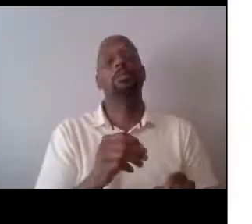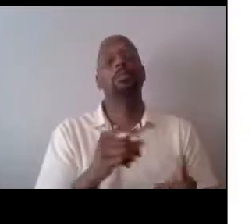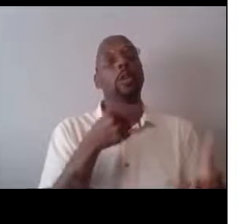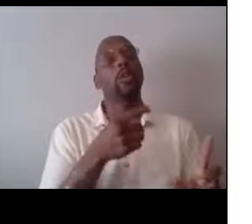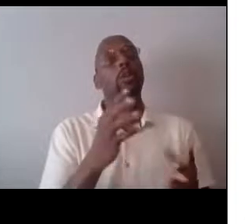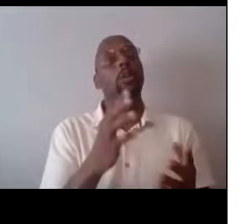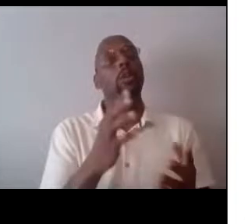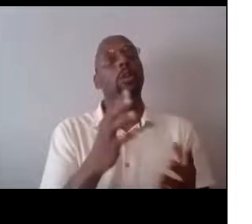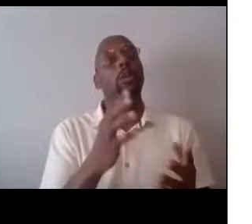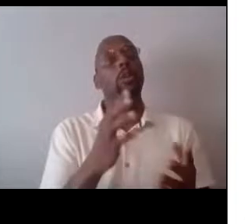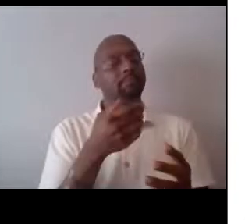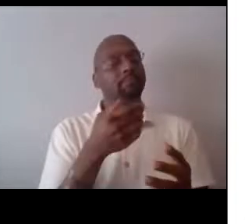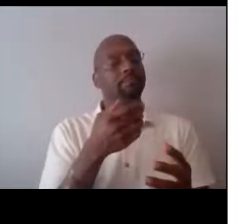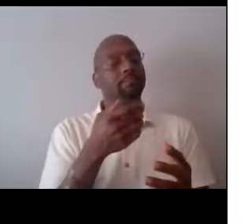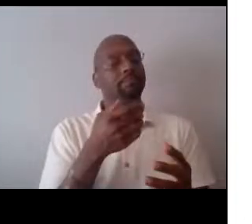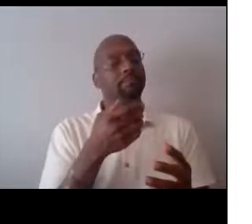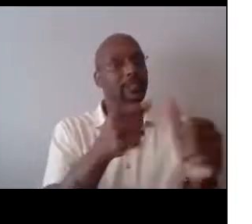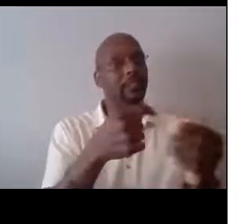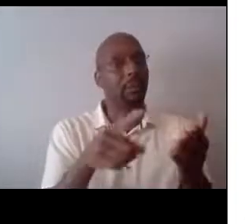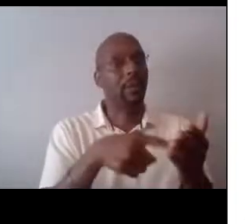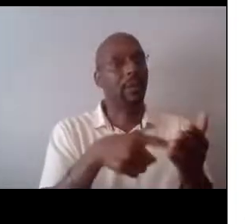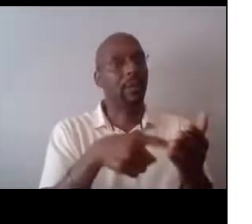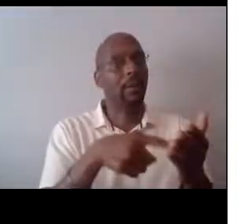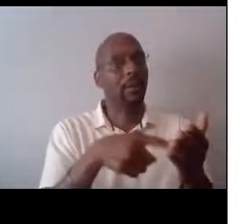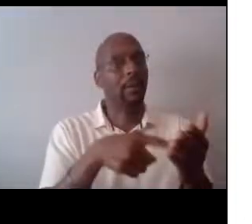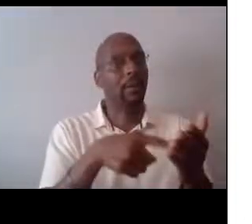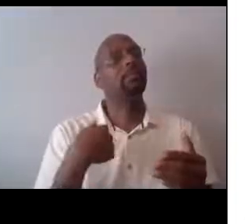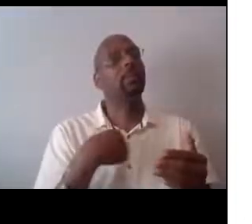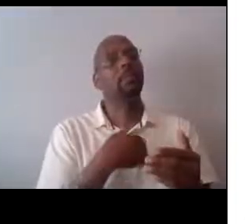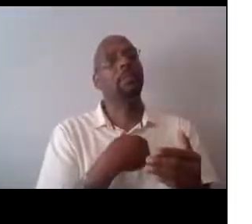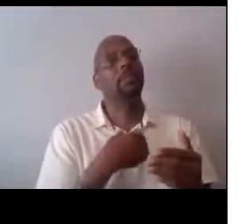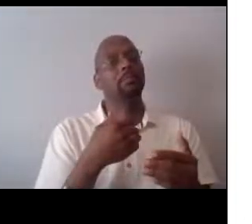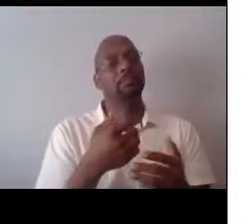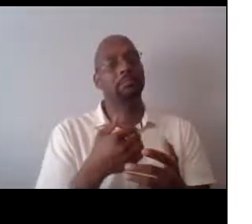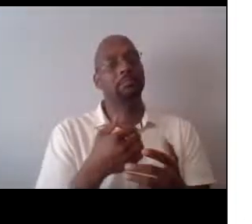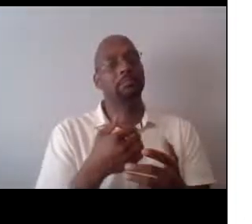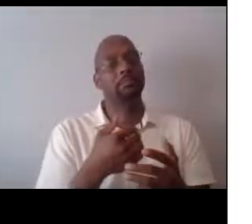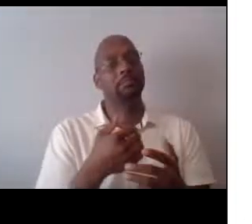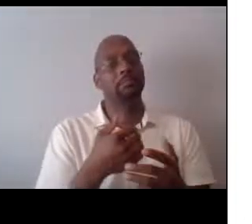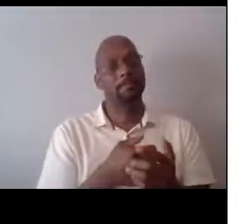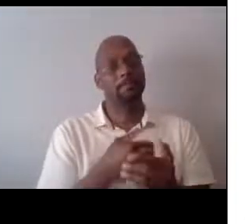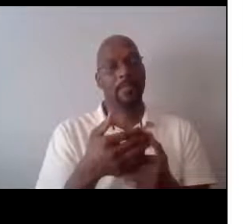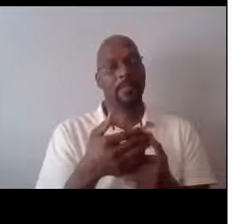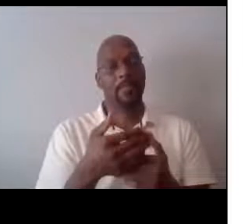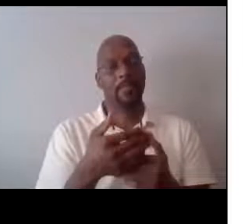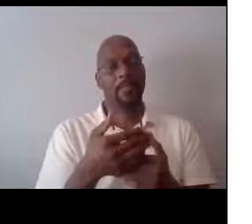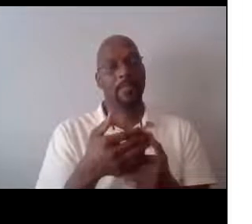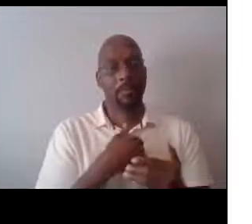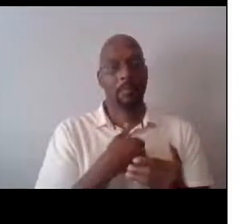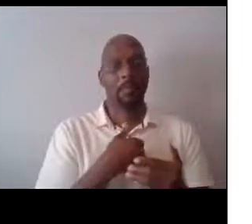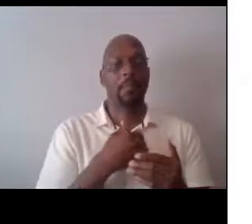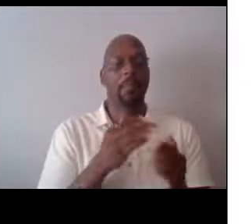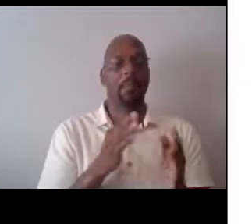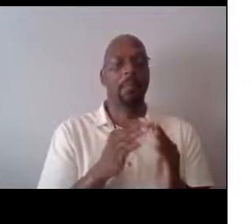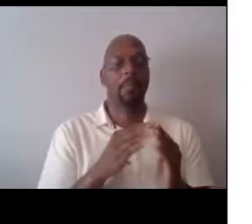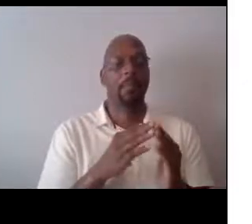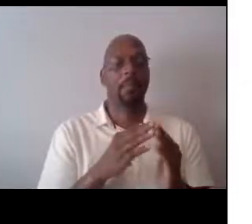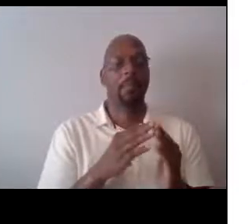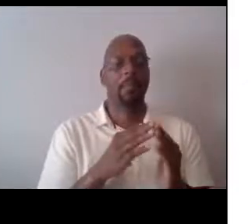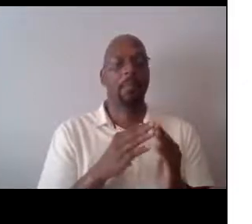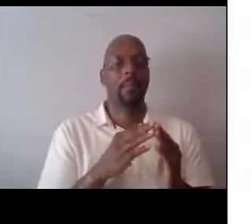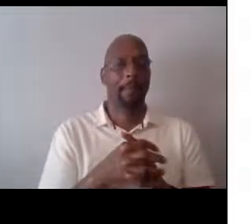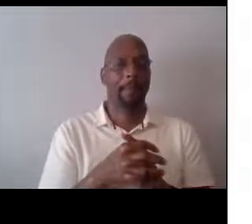detail. Okay, so our next steps for the committee, and I know I have a couple of members on the line, and I